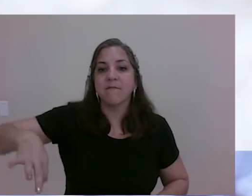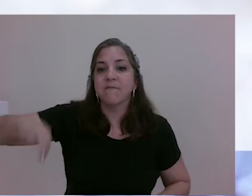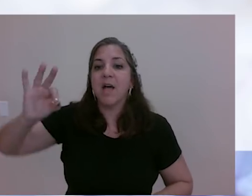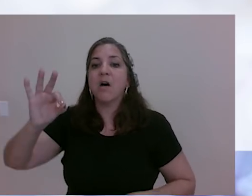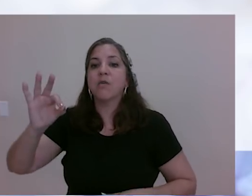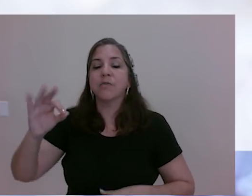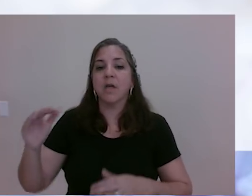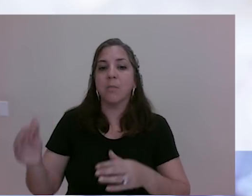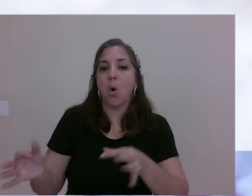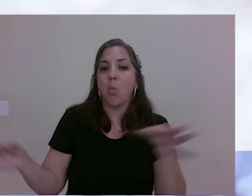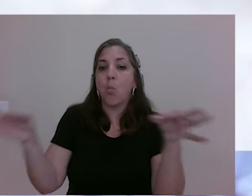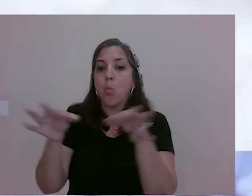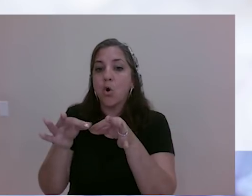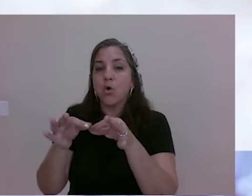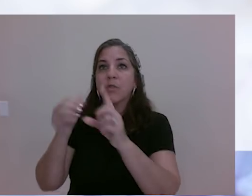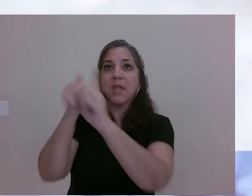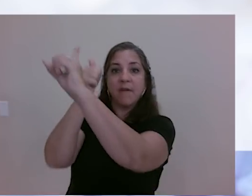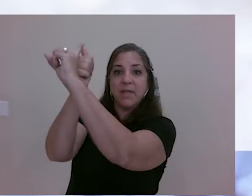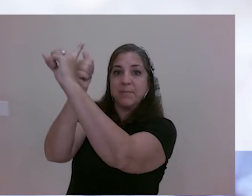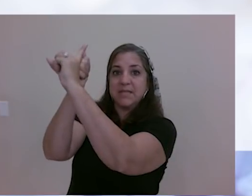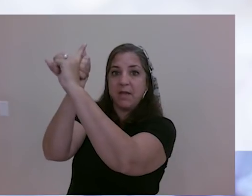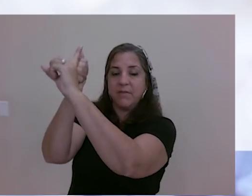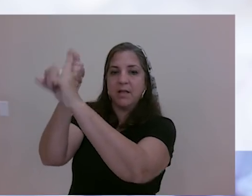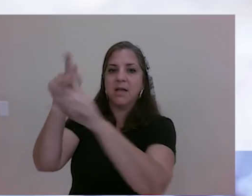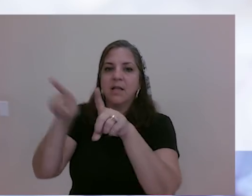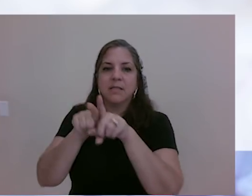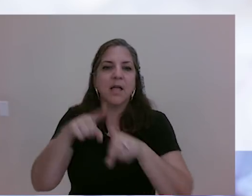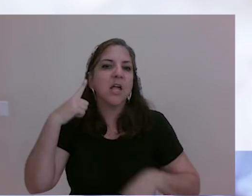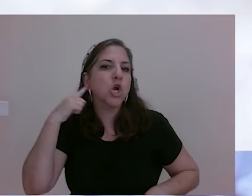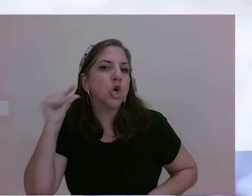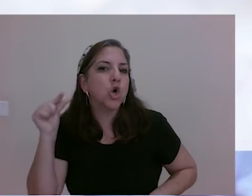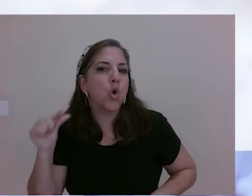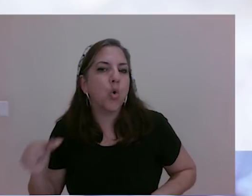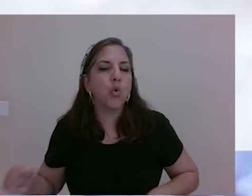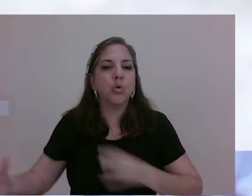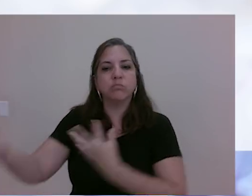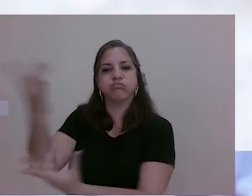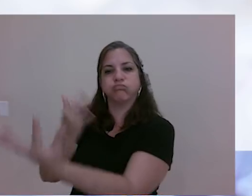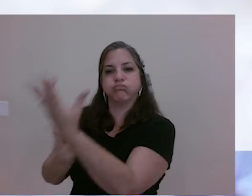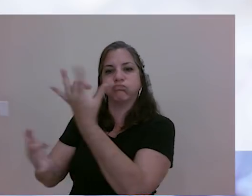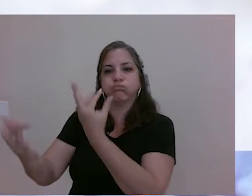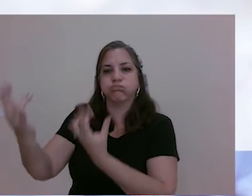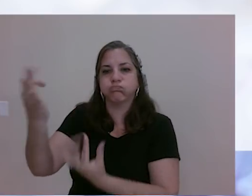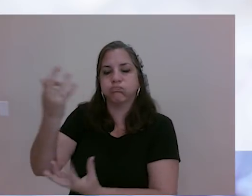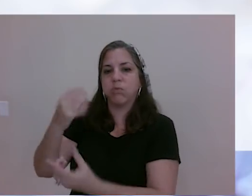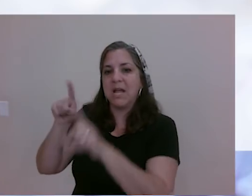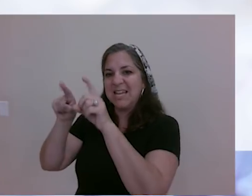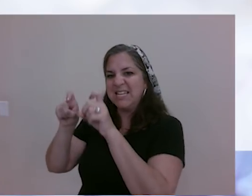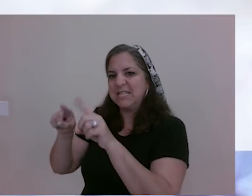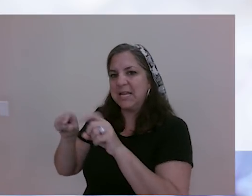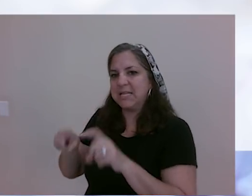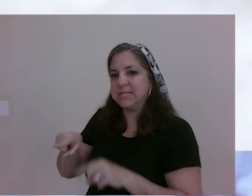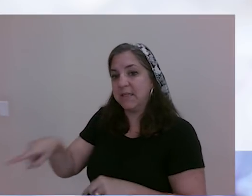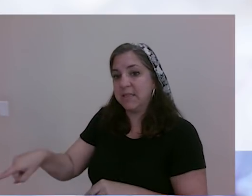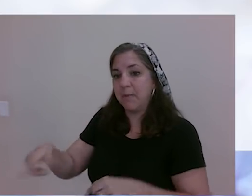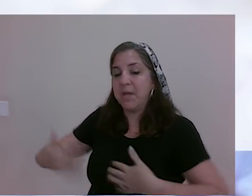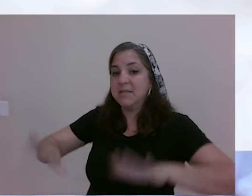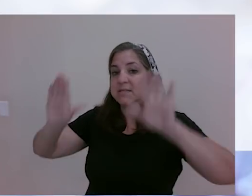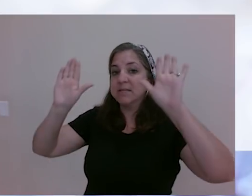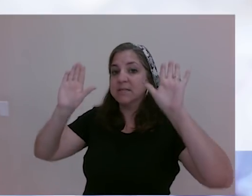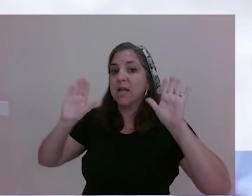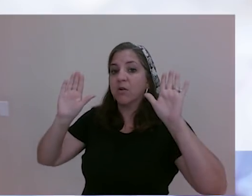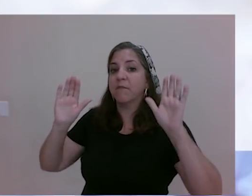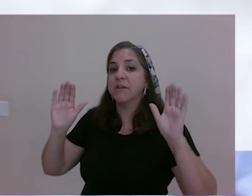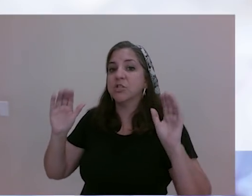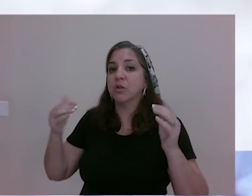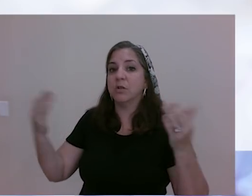worthy of himself. As gold in the furnace, he proved them. And as sacrificial offerings, he took them to